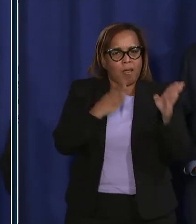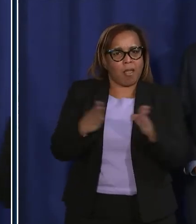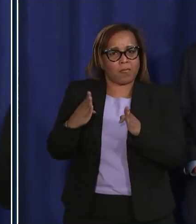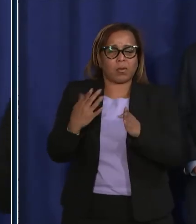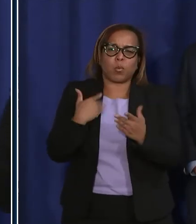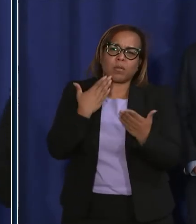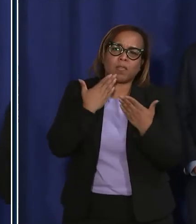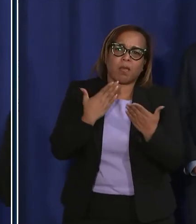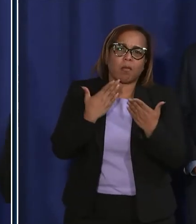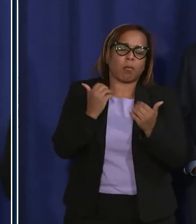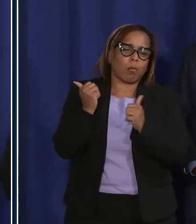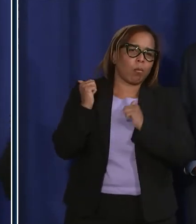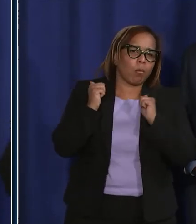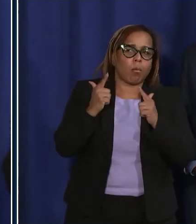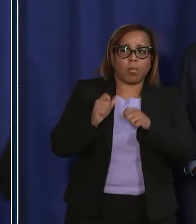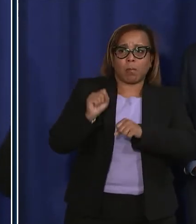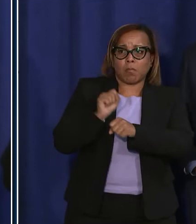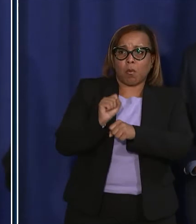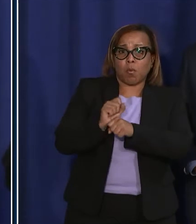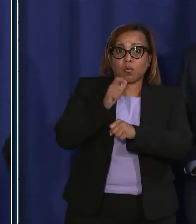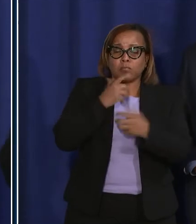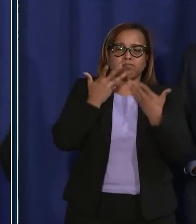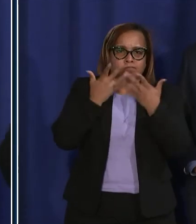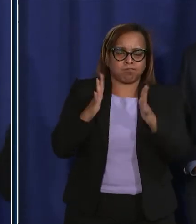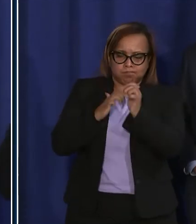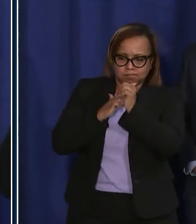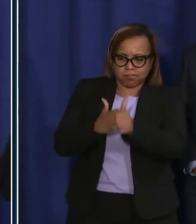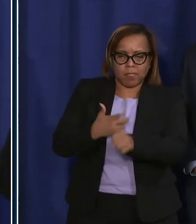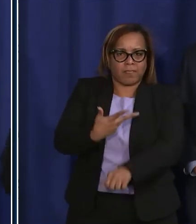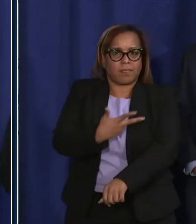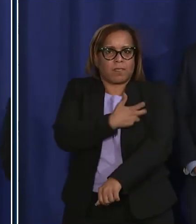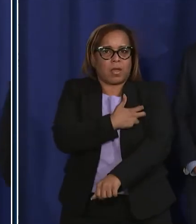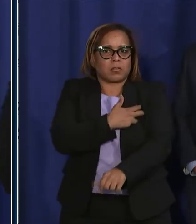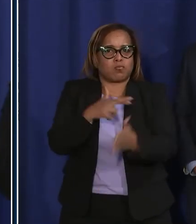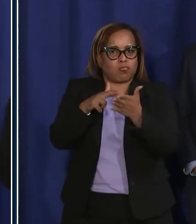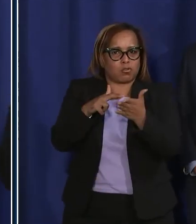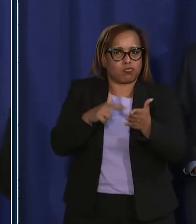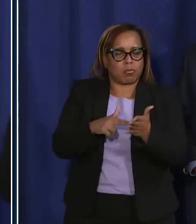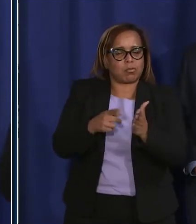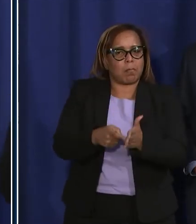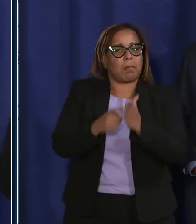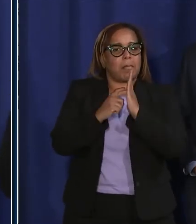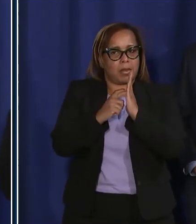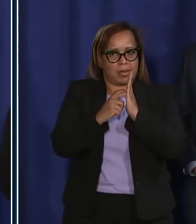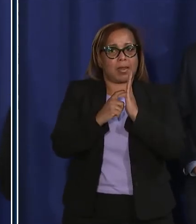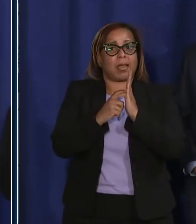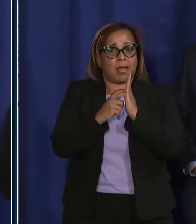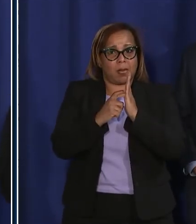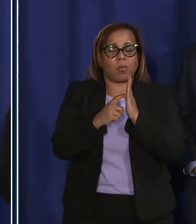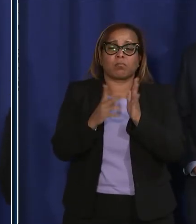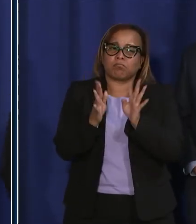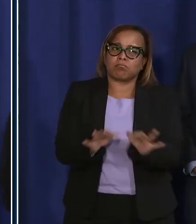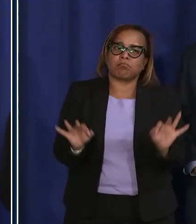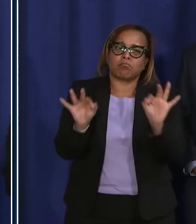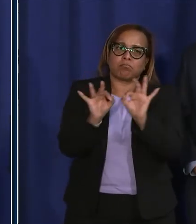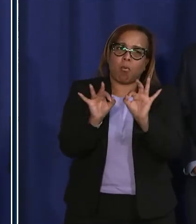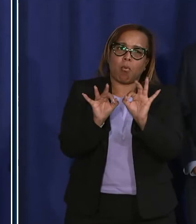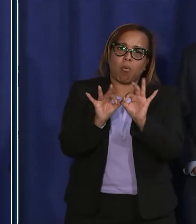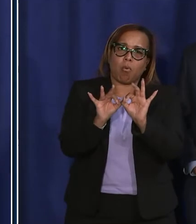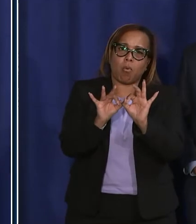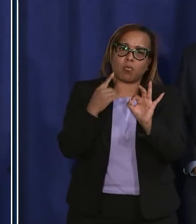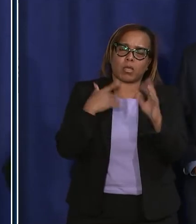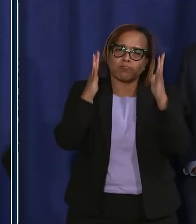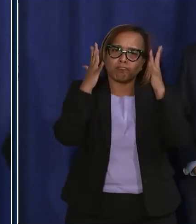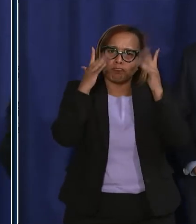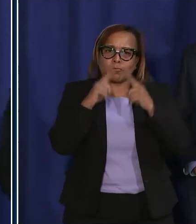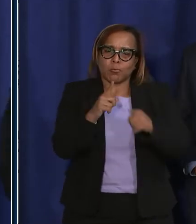want to thank all the employees who have complied with our vaccine registration mandate. Very, very important that we give